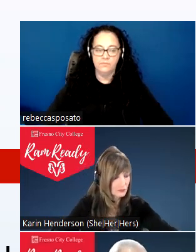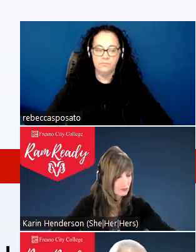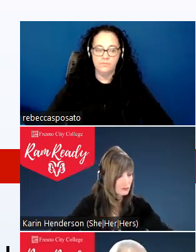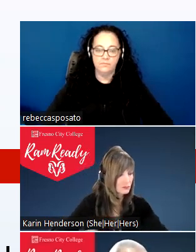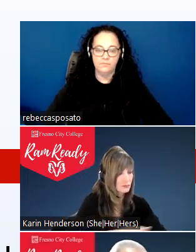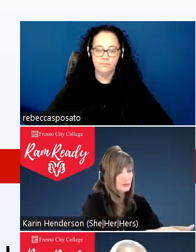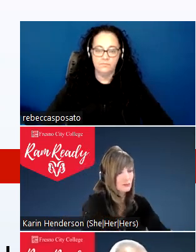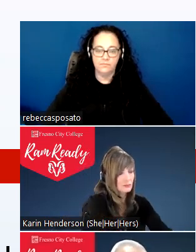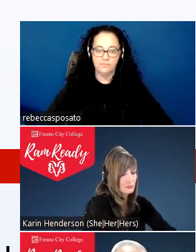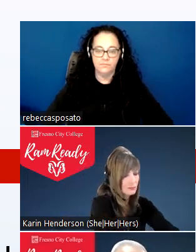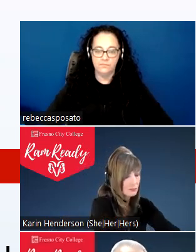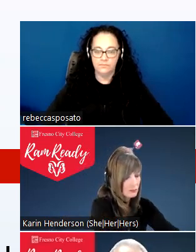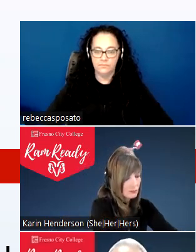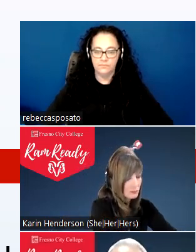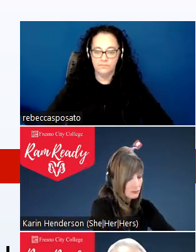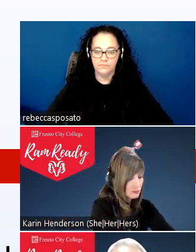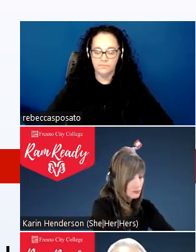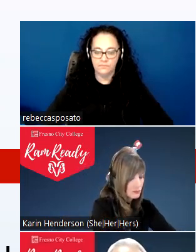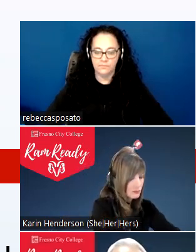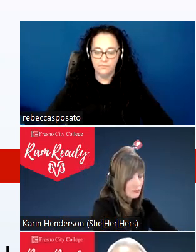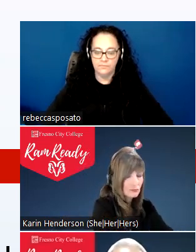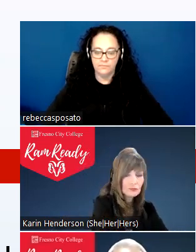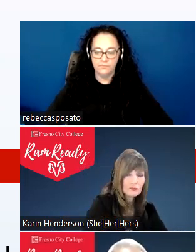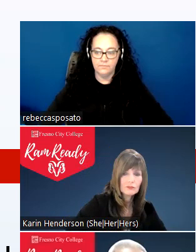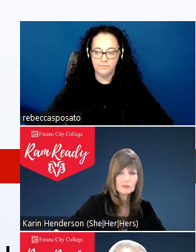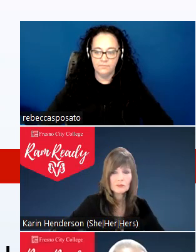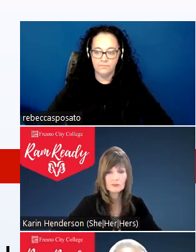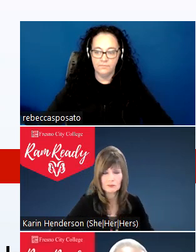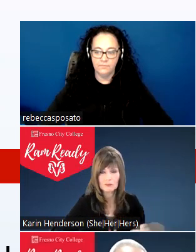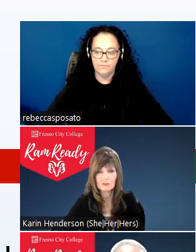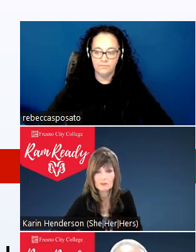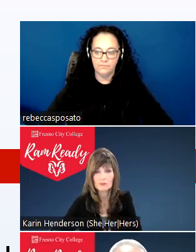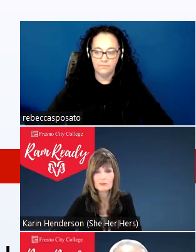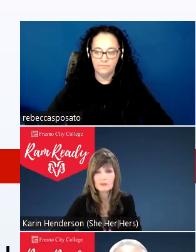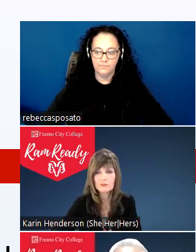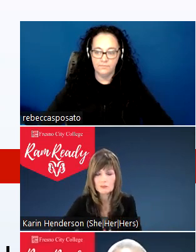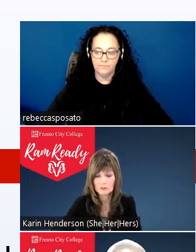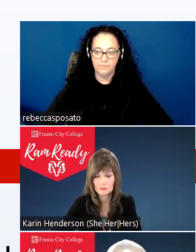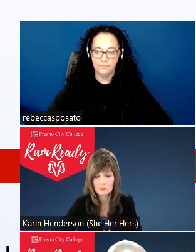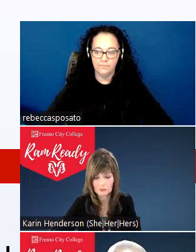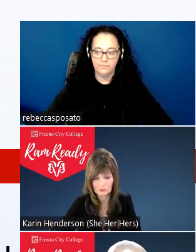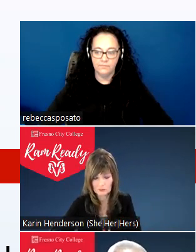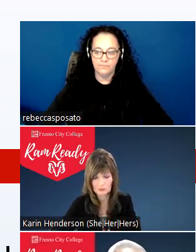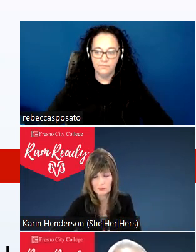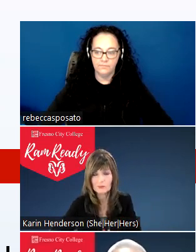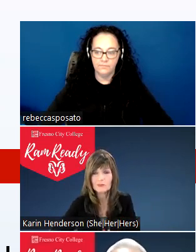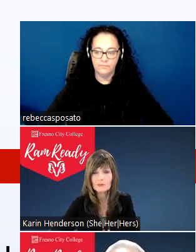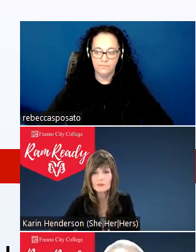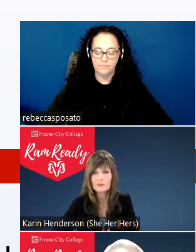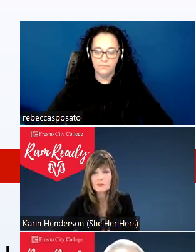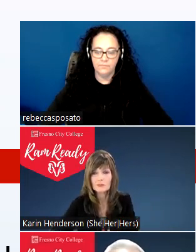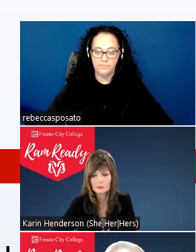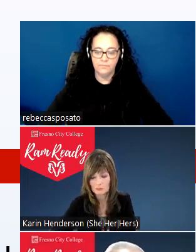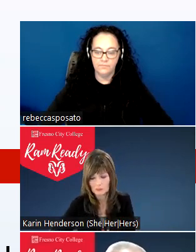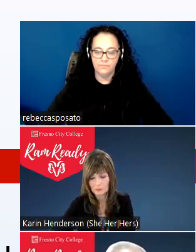things done, you might be interested in a major in this pathway. Some examples would be